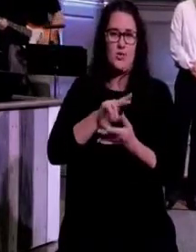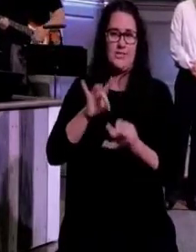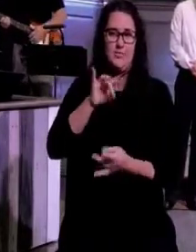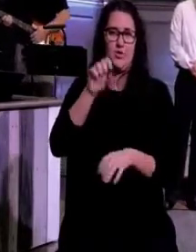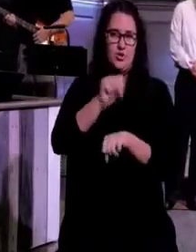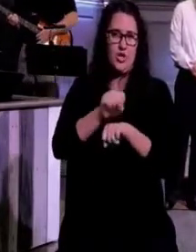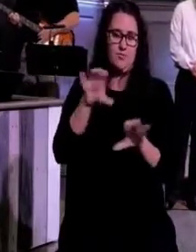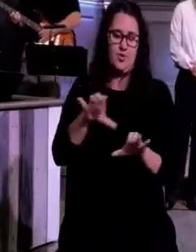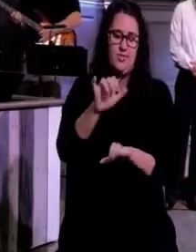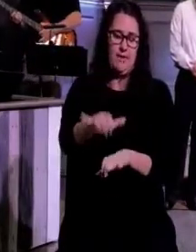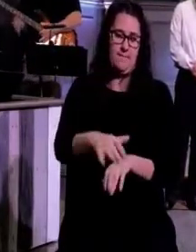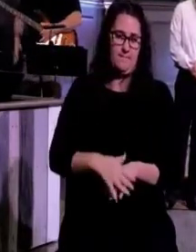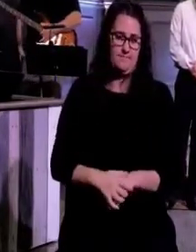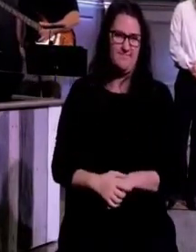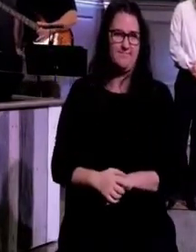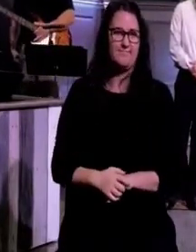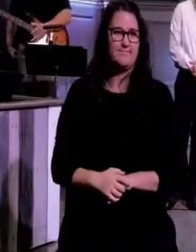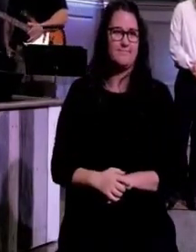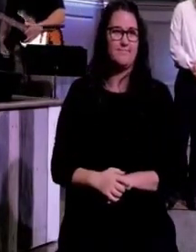job.